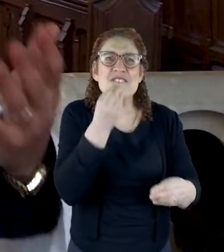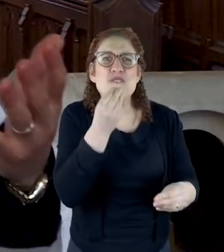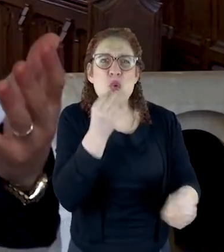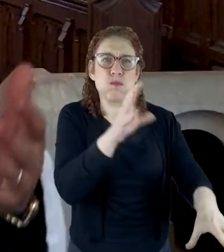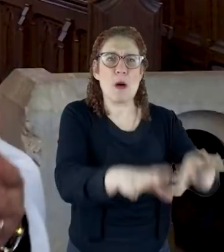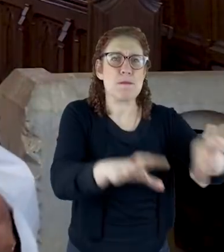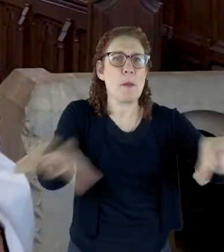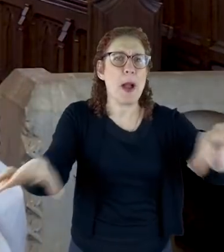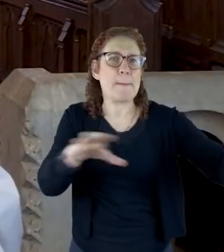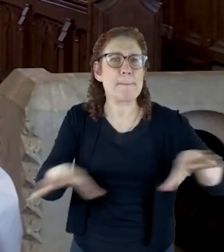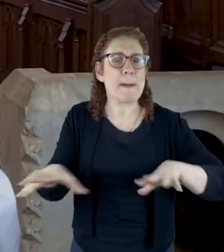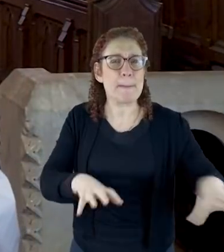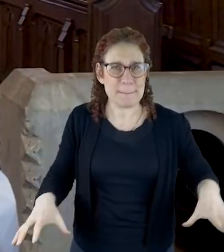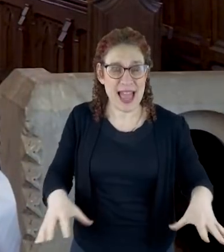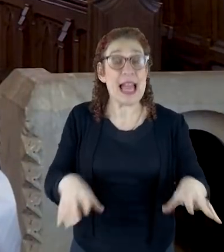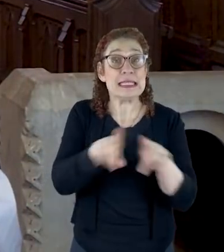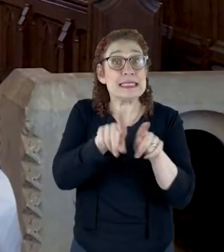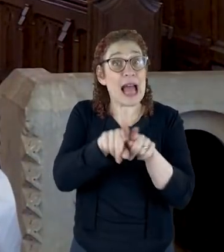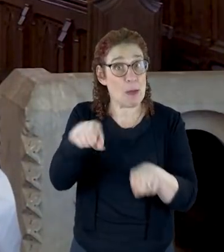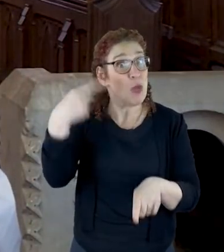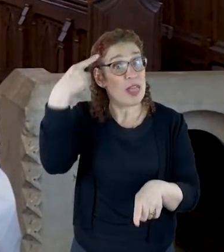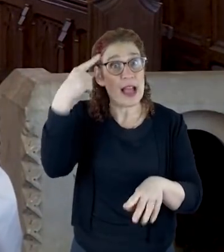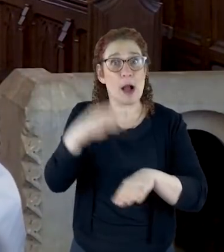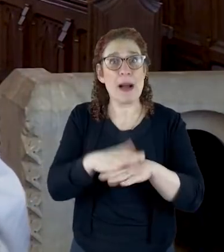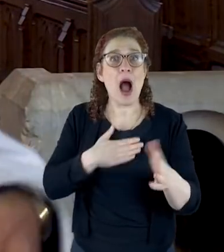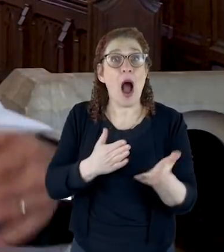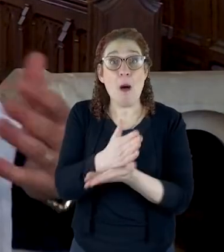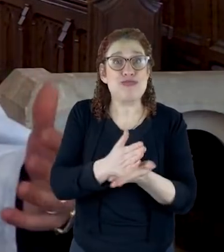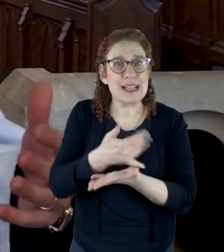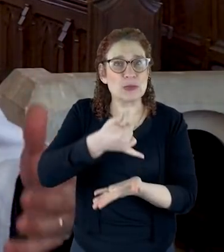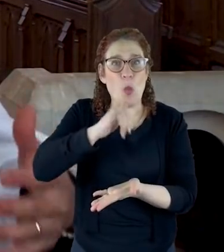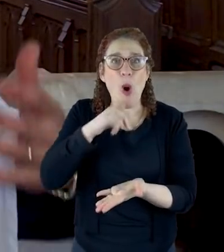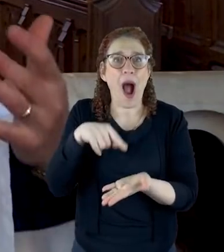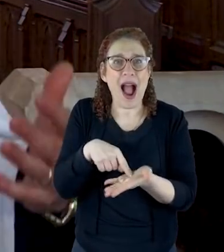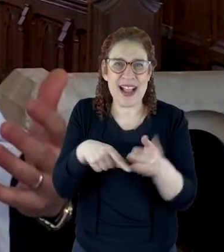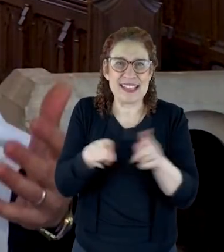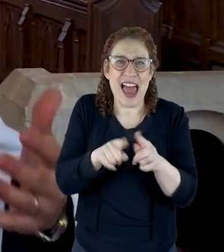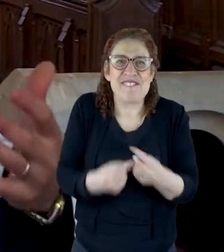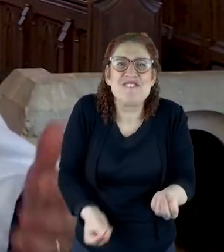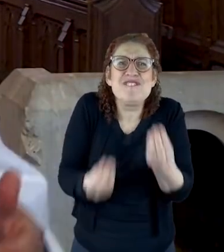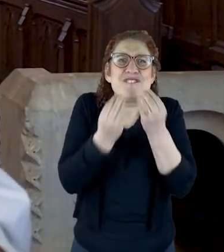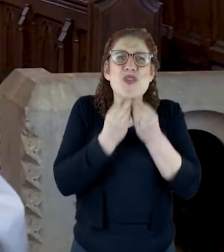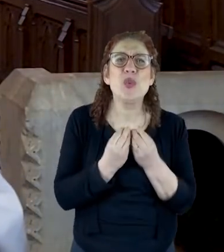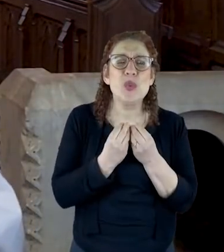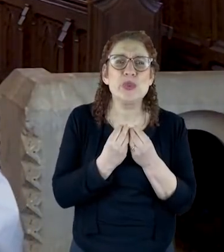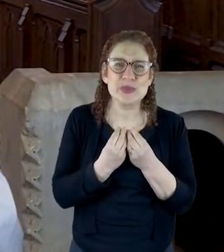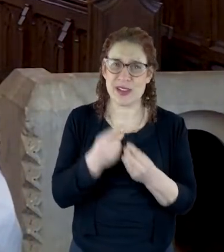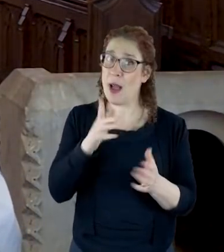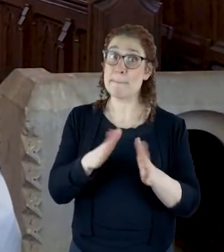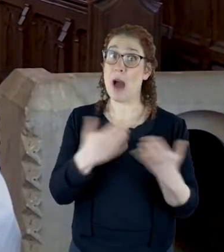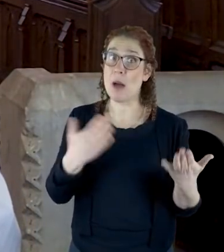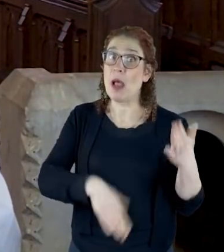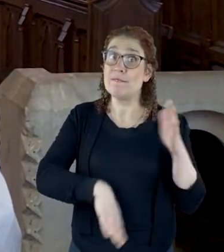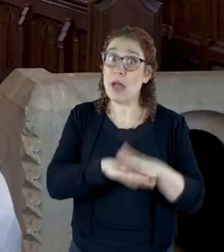and celebration of the Eucharist too. The Bible is rich in banqueting